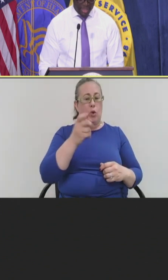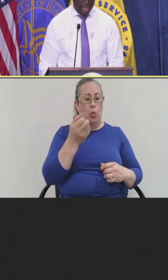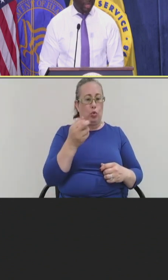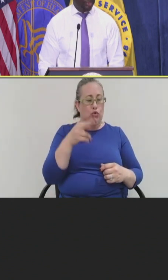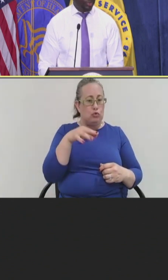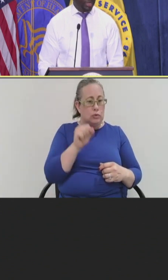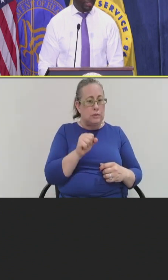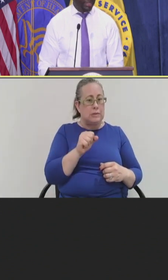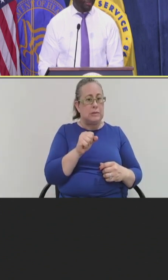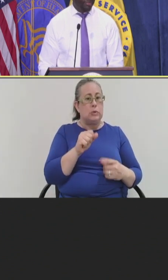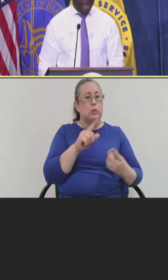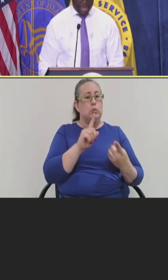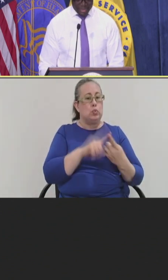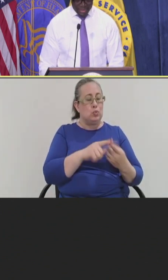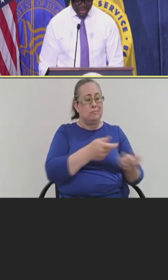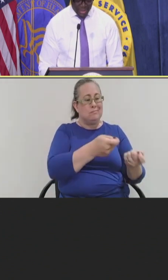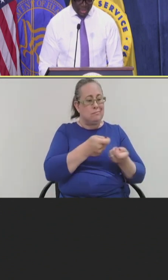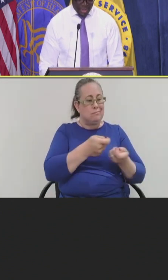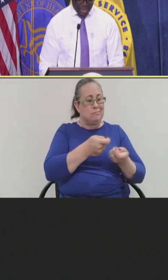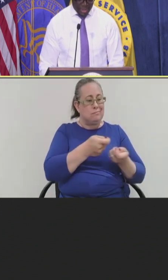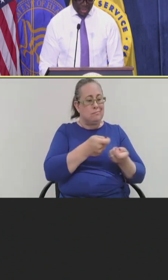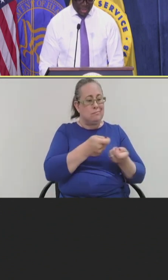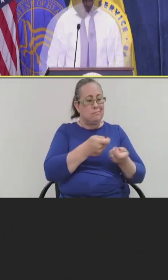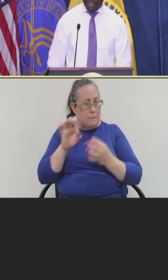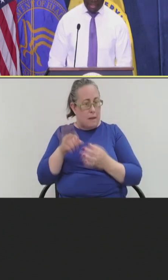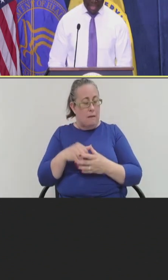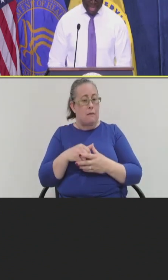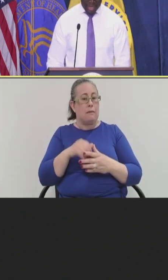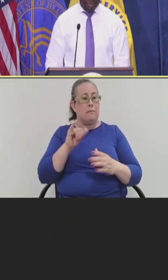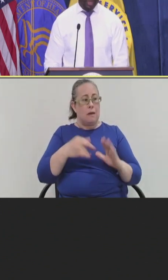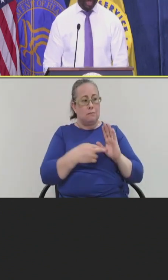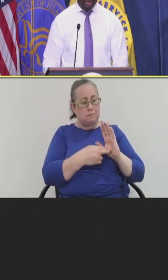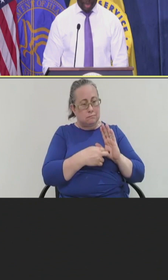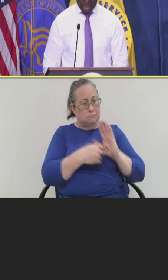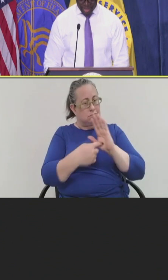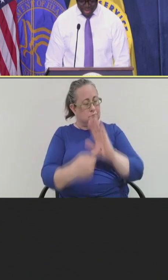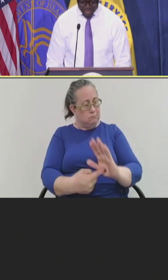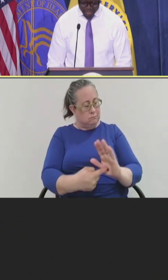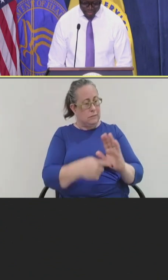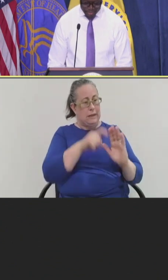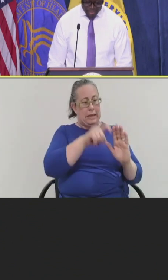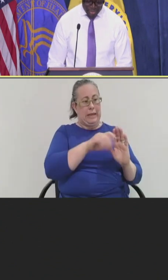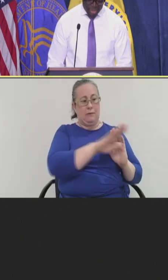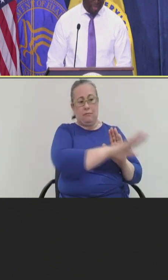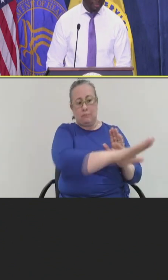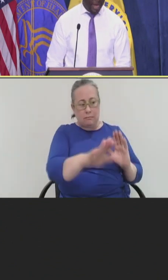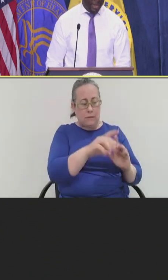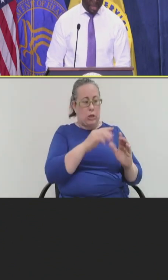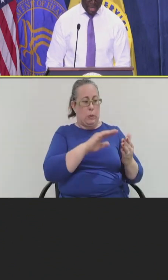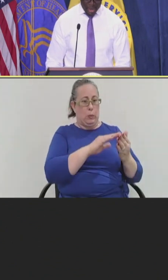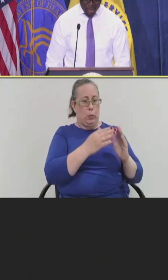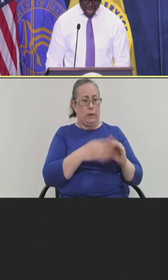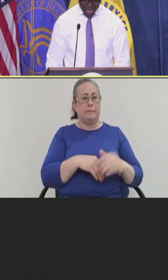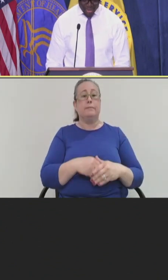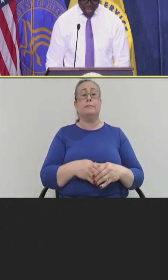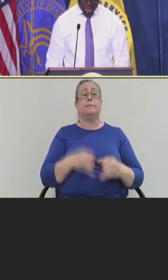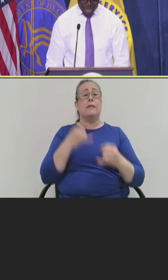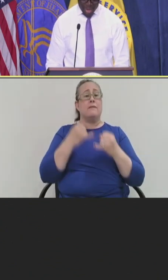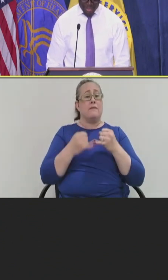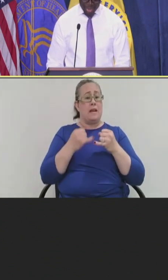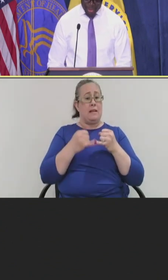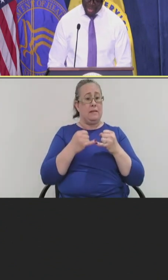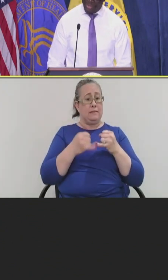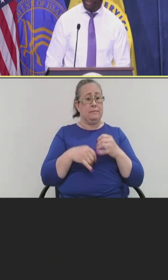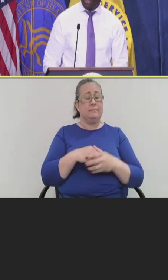especially to elicit feedbacks the need of their communities. Finally, a quick